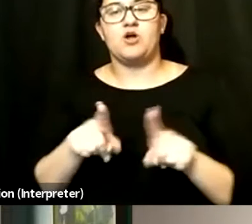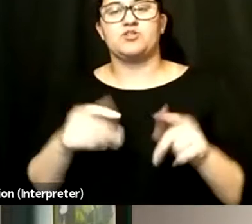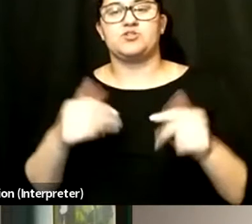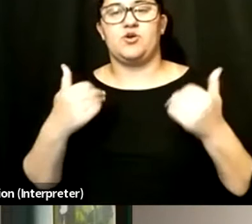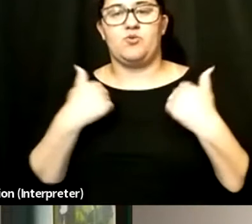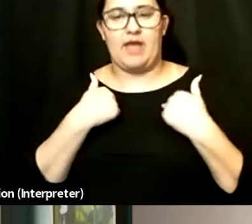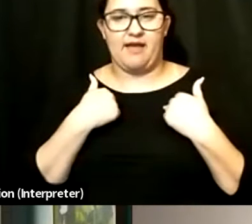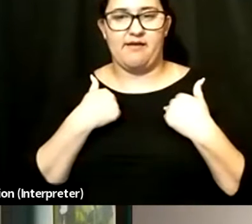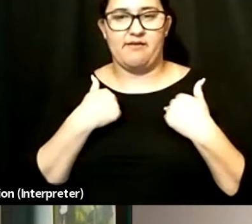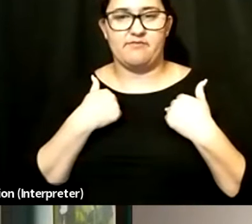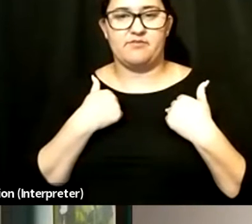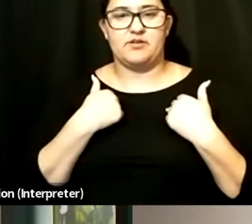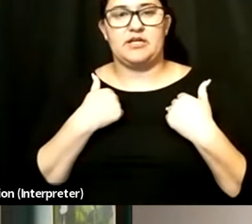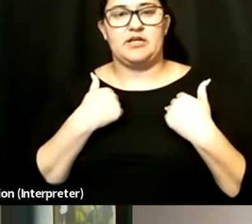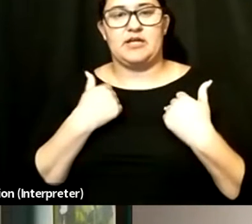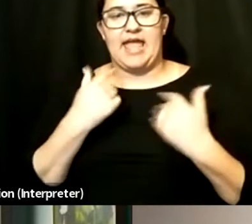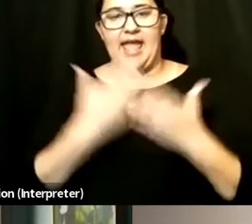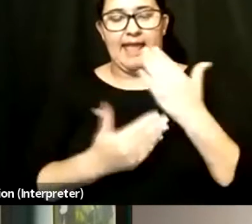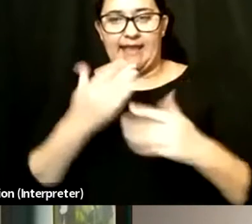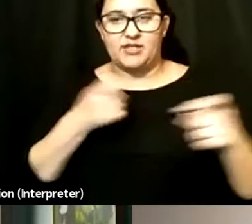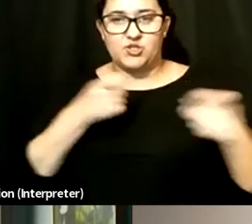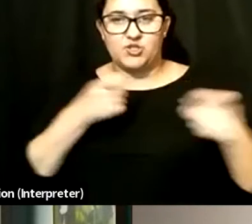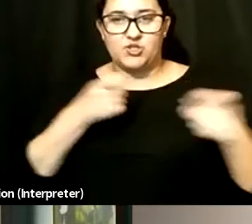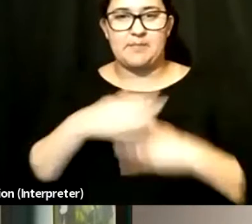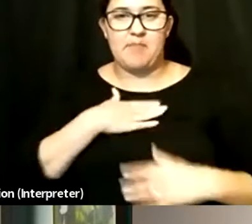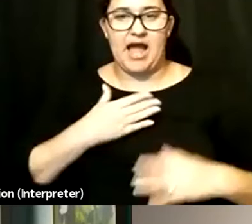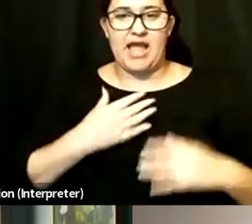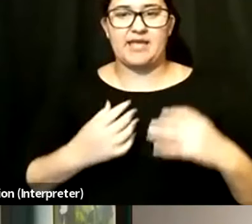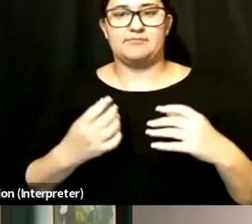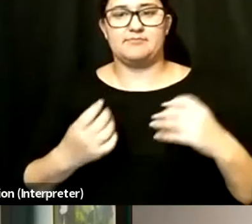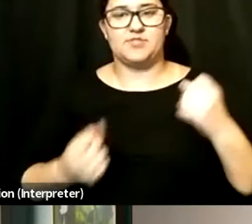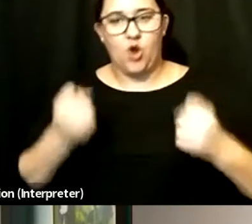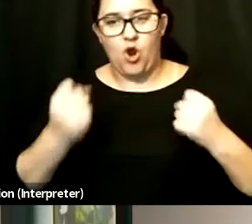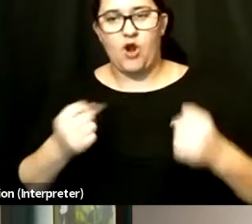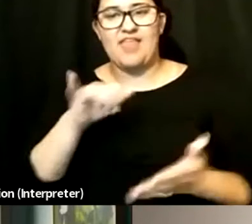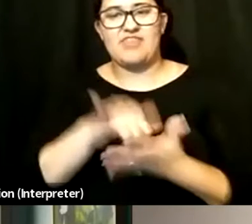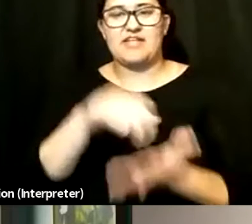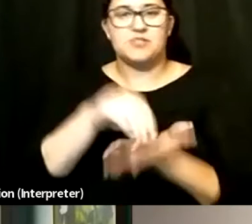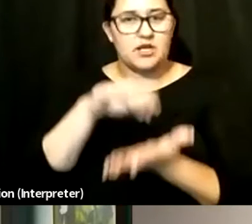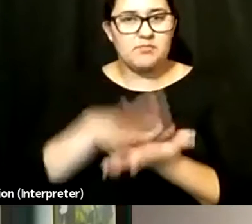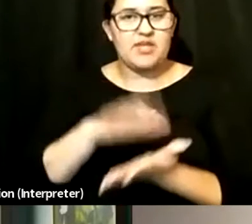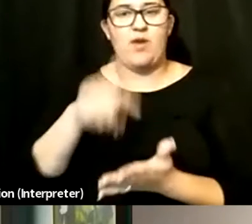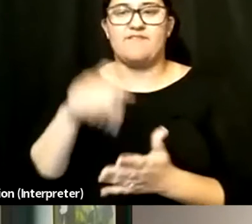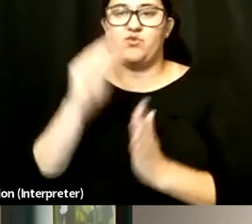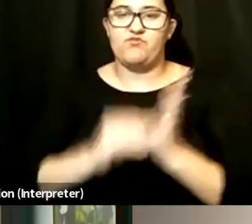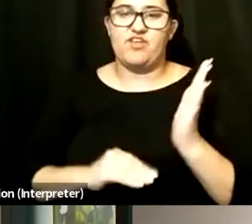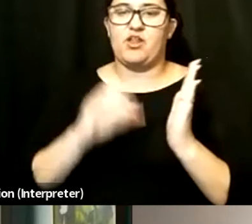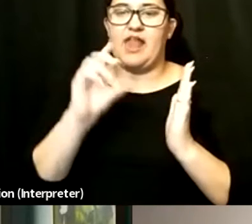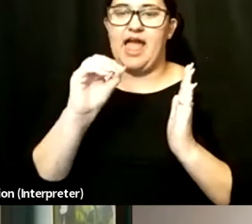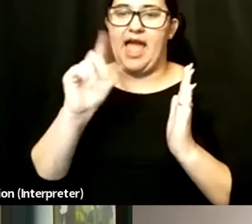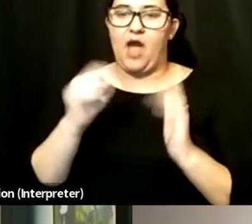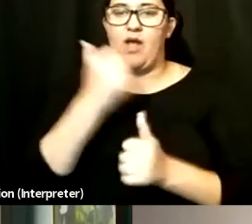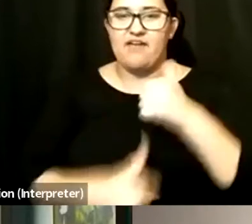in my car. And this is documentation that you have to fill out every time that you get